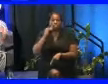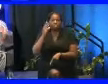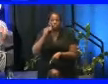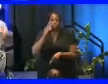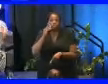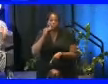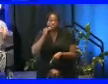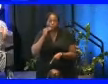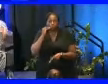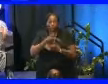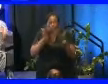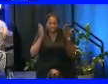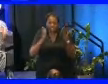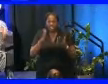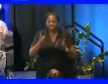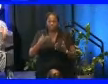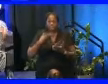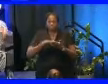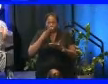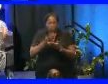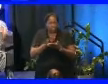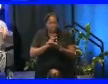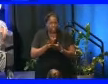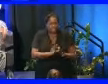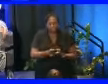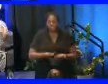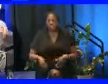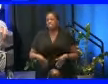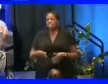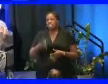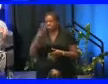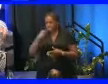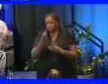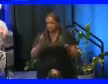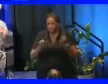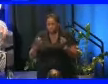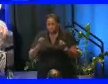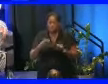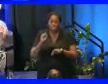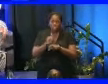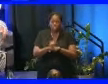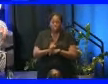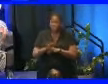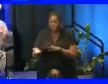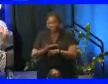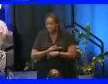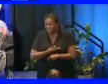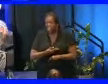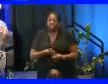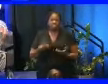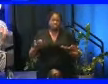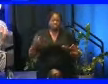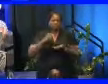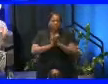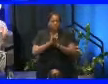homelessness like I had, never been in a soup kitchen, never slept in their car, loss of job, loss of money, no unemployment, and that's how they became